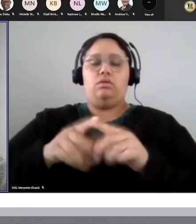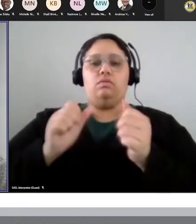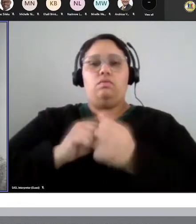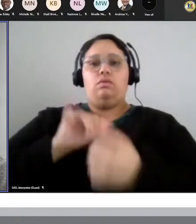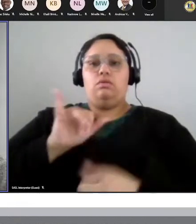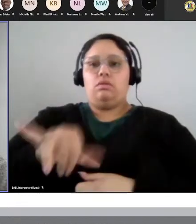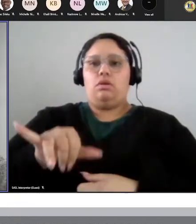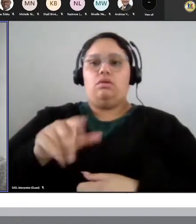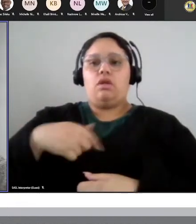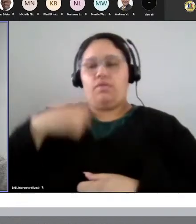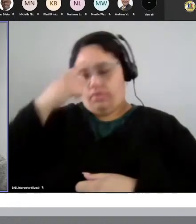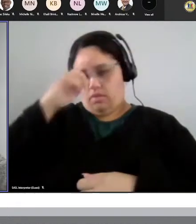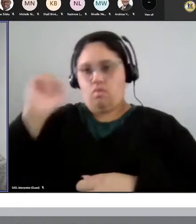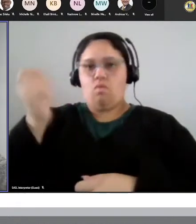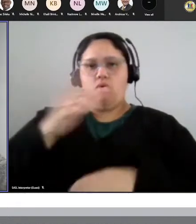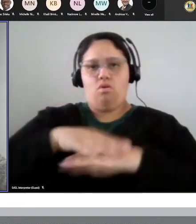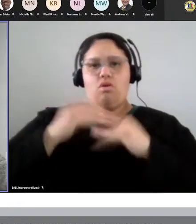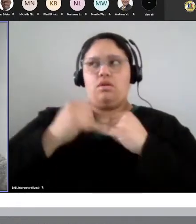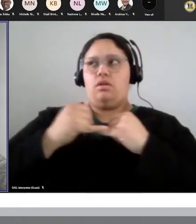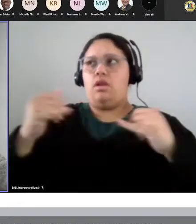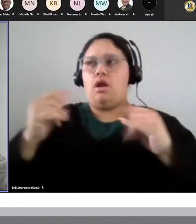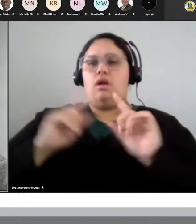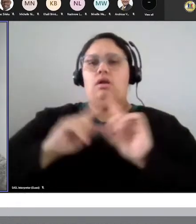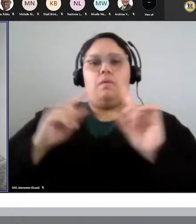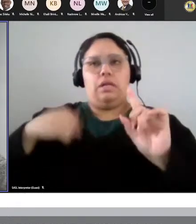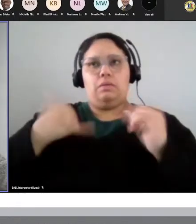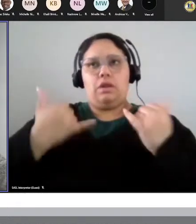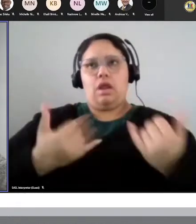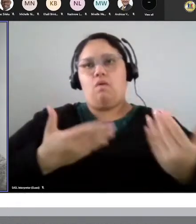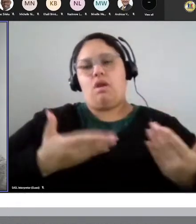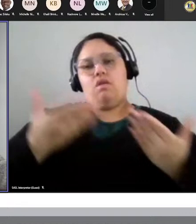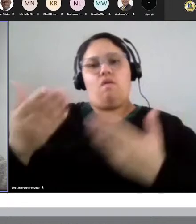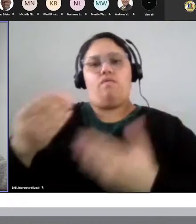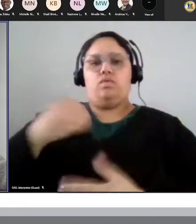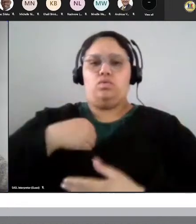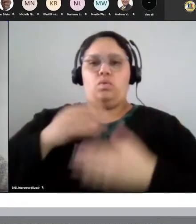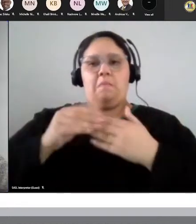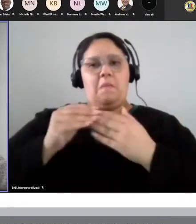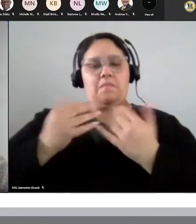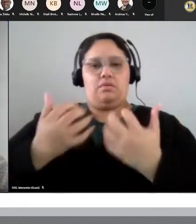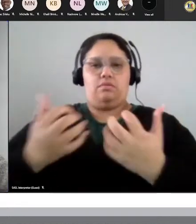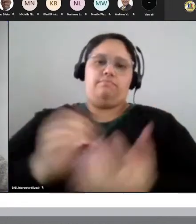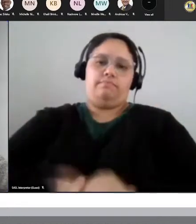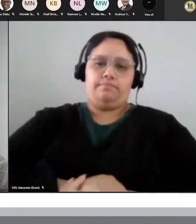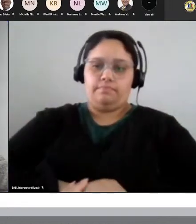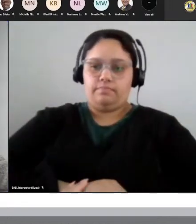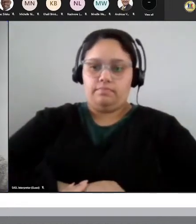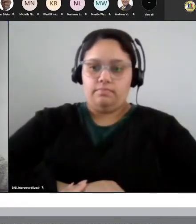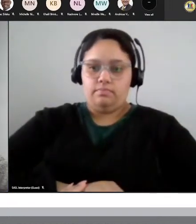we do have everyone online now. I will hand over to my members.